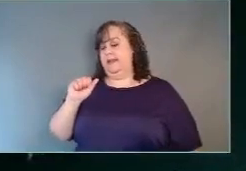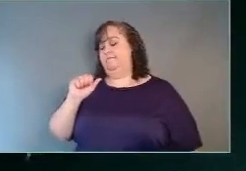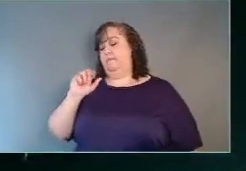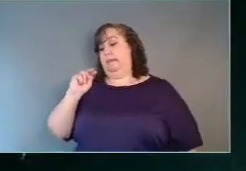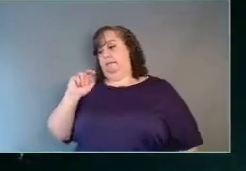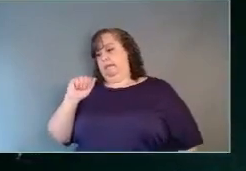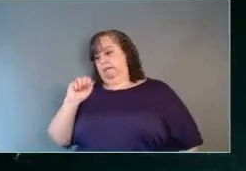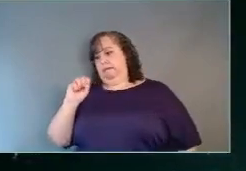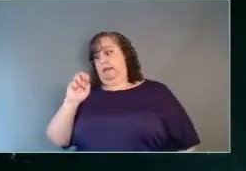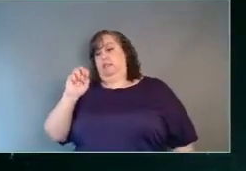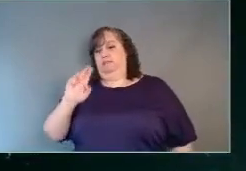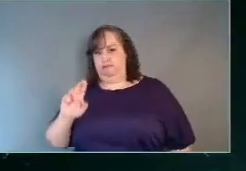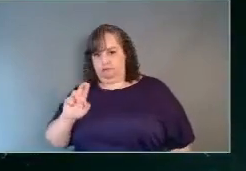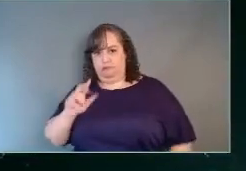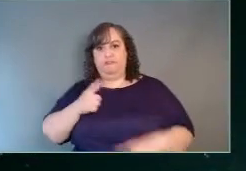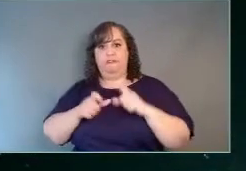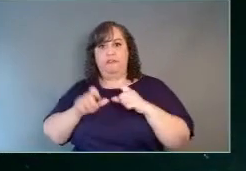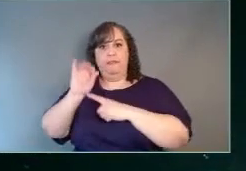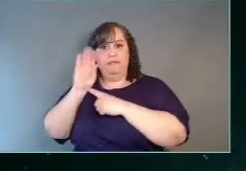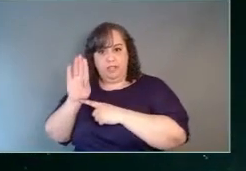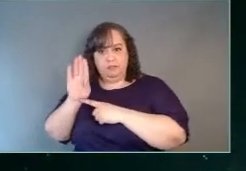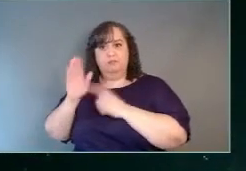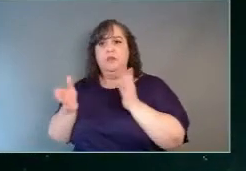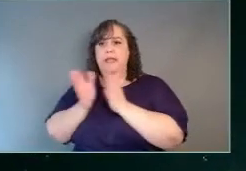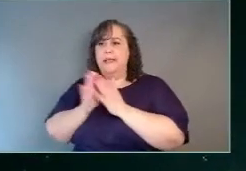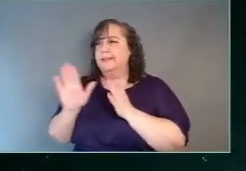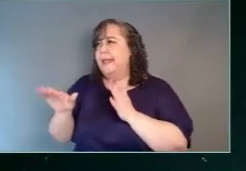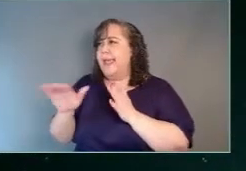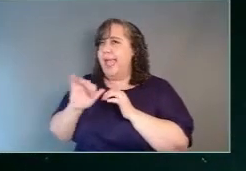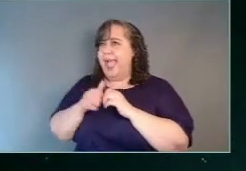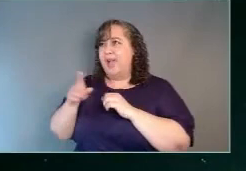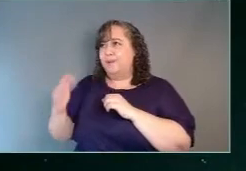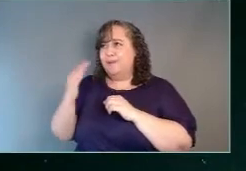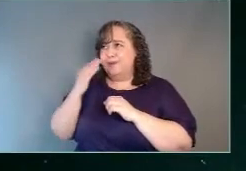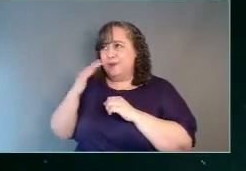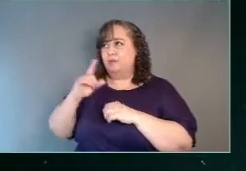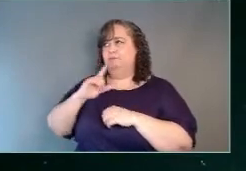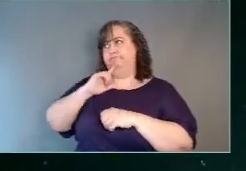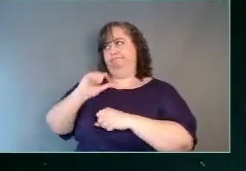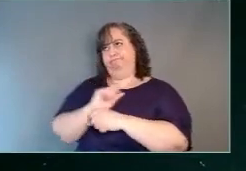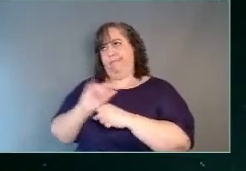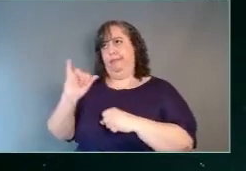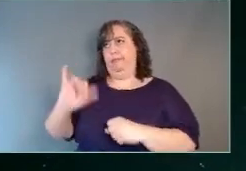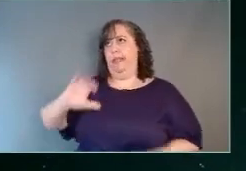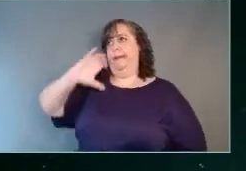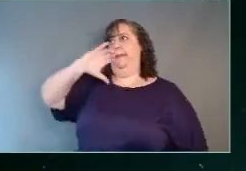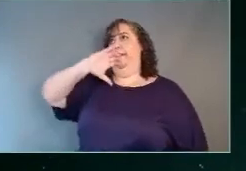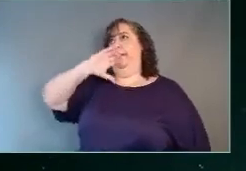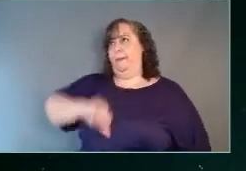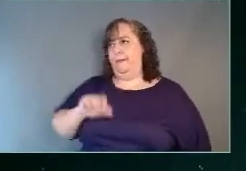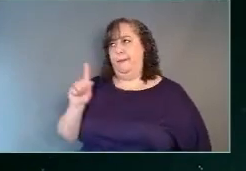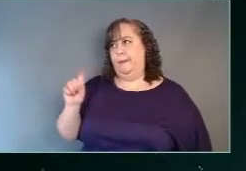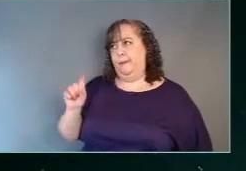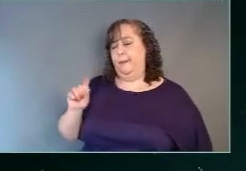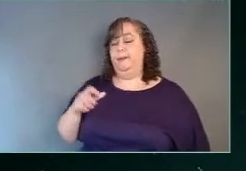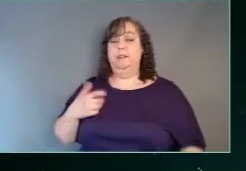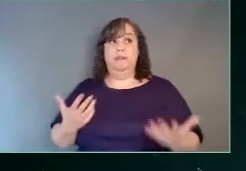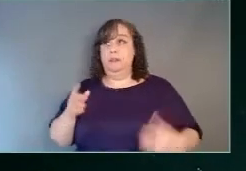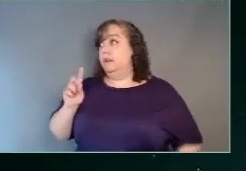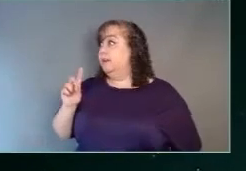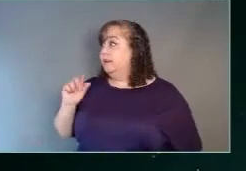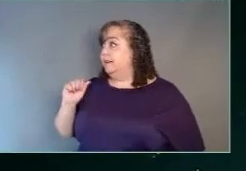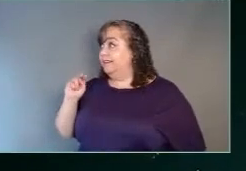you know that they are really that old? Danny, can you share some insight on how old asteroids